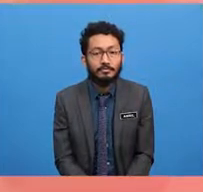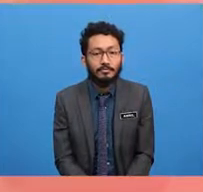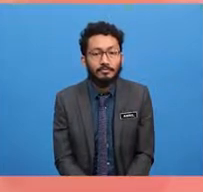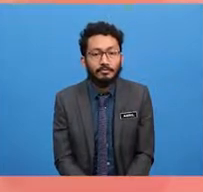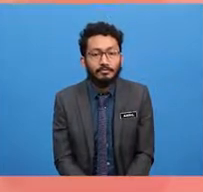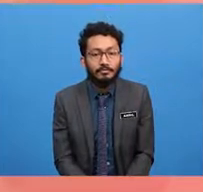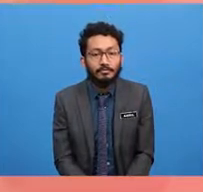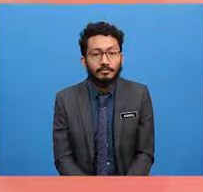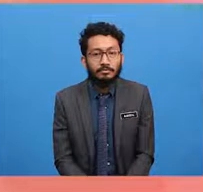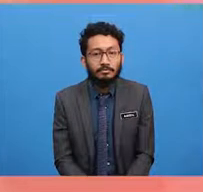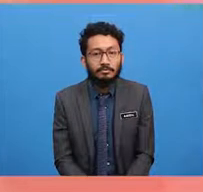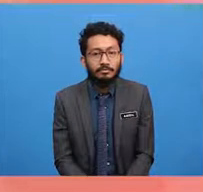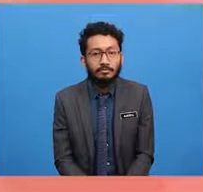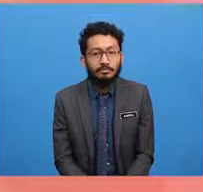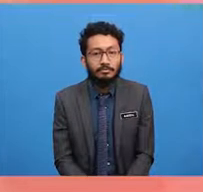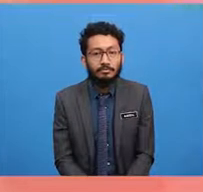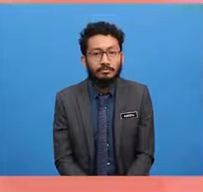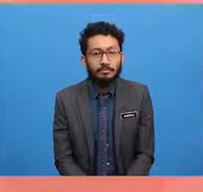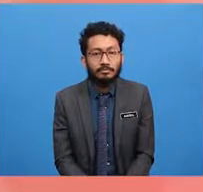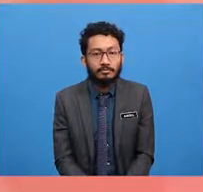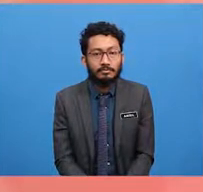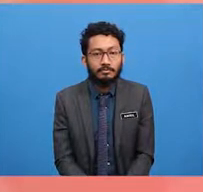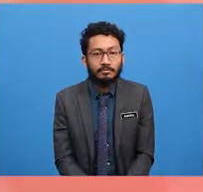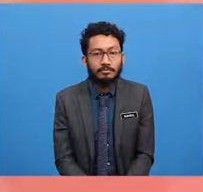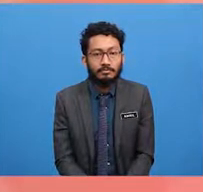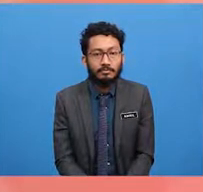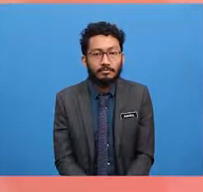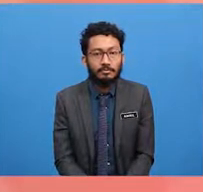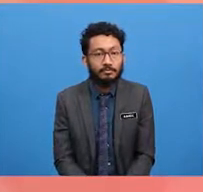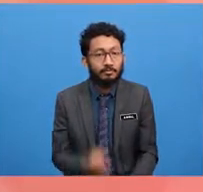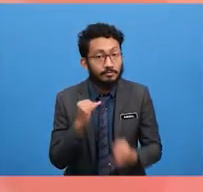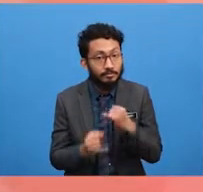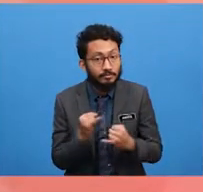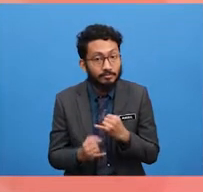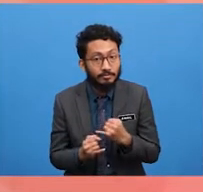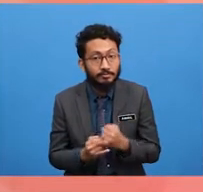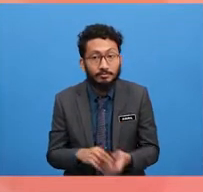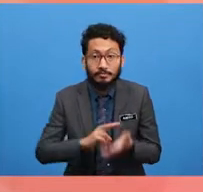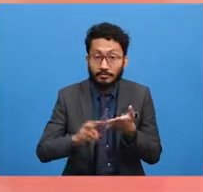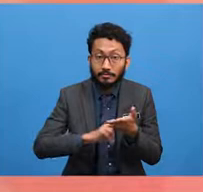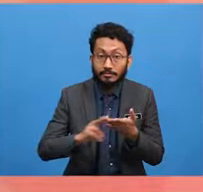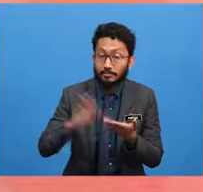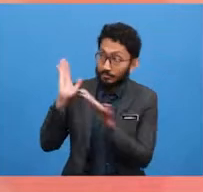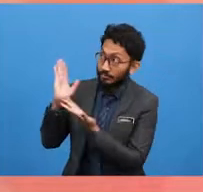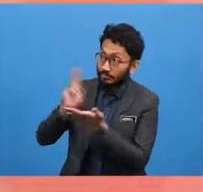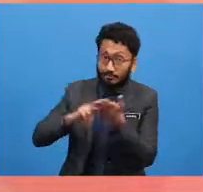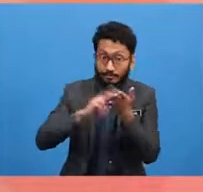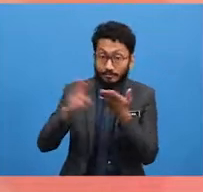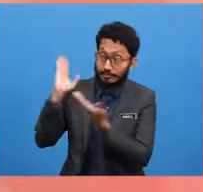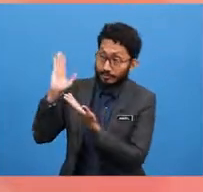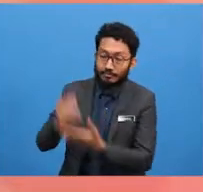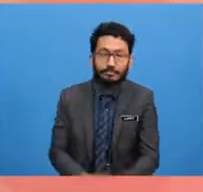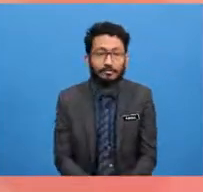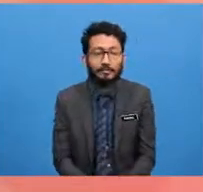is opposite a bakery. And last one, you receive an email from your